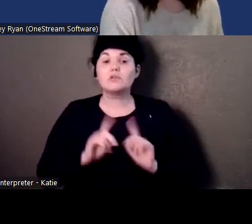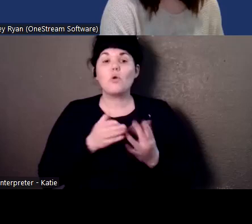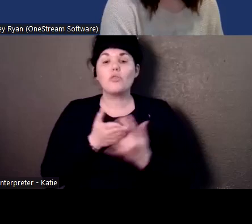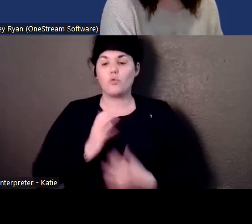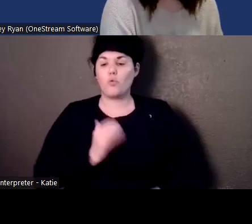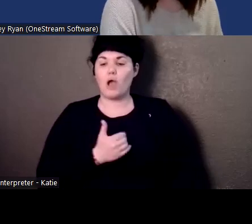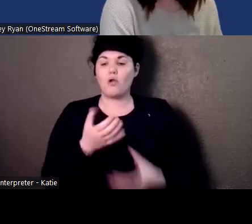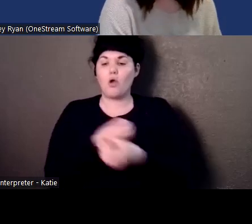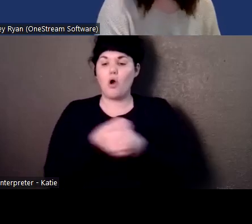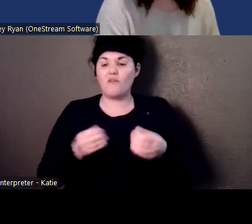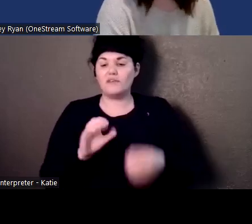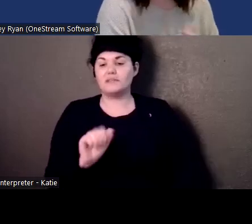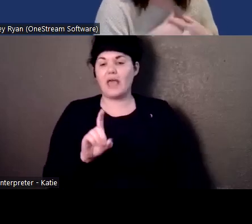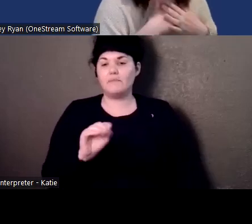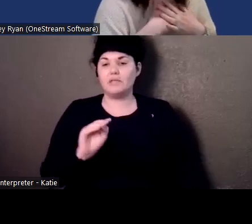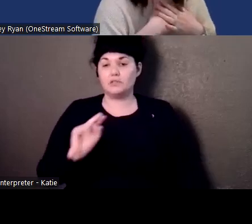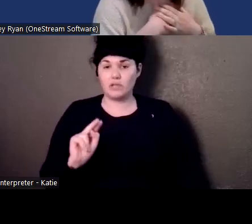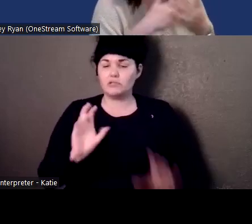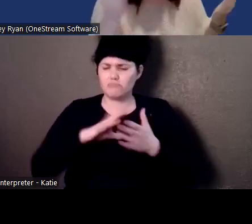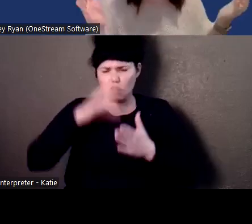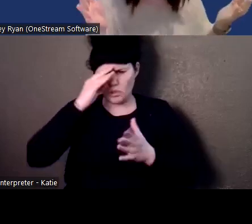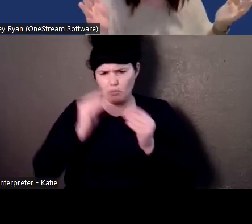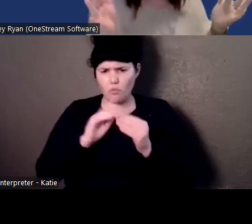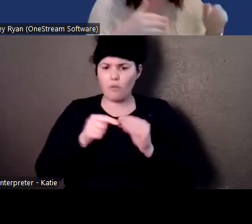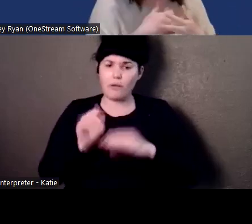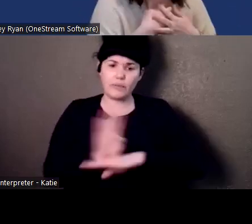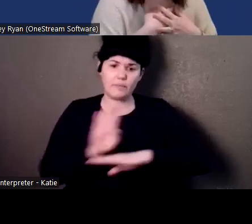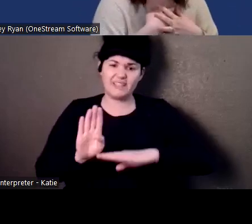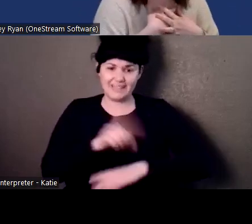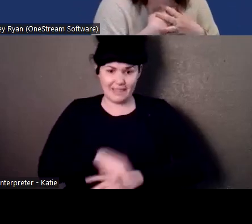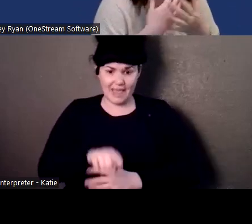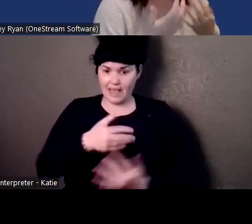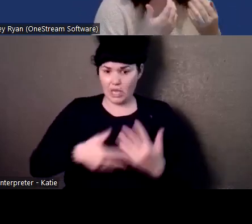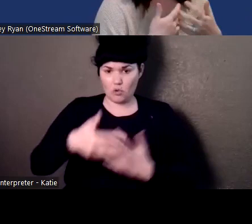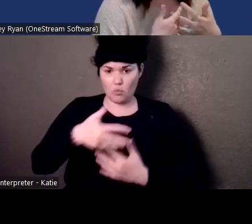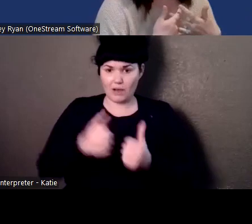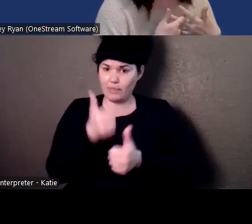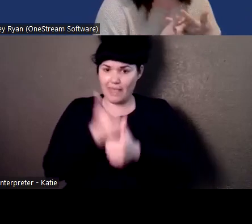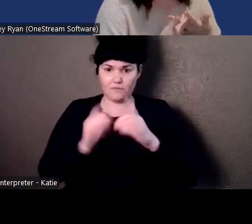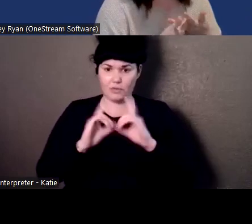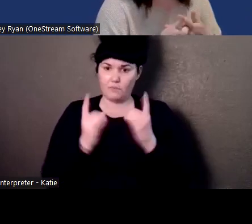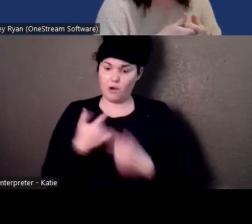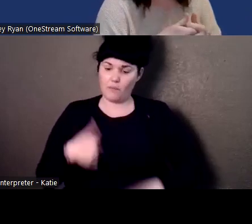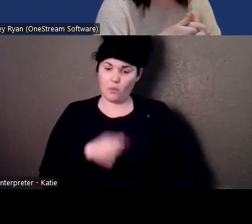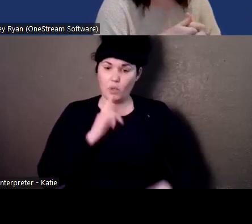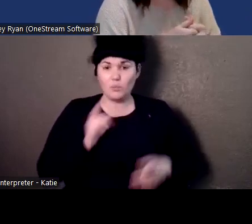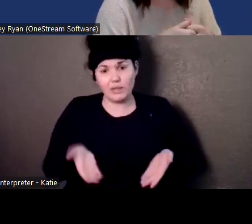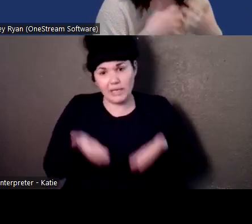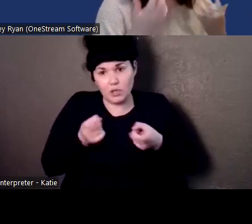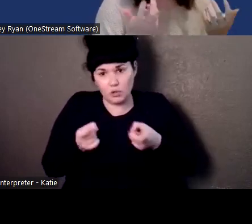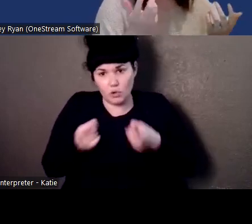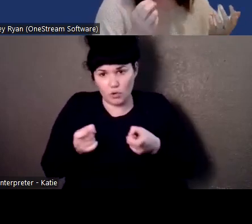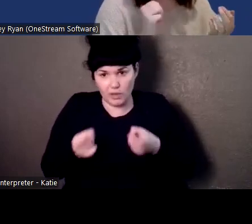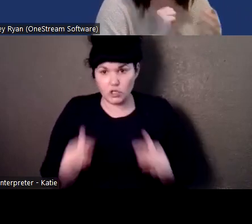That way you get to learn more about the business. They interact with every single department, and we really encourage growth within the